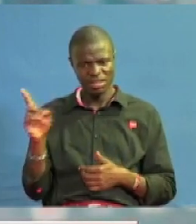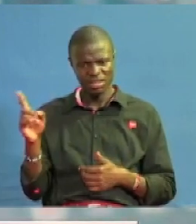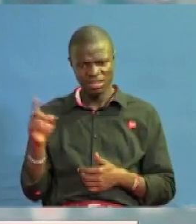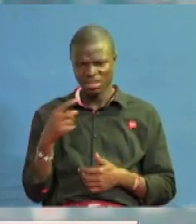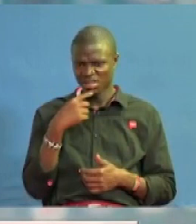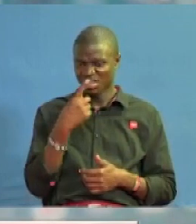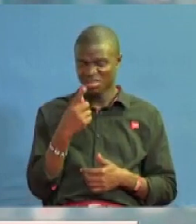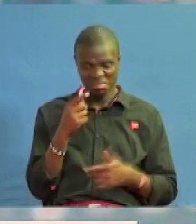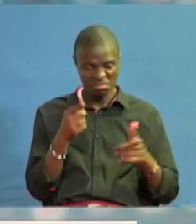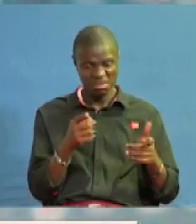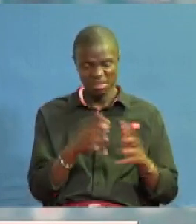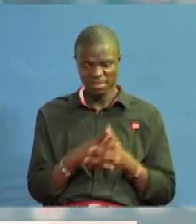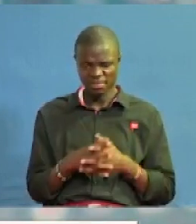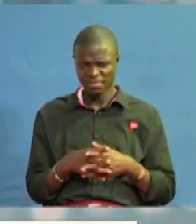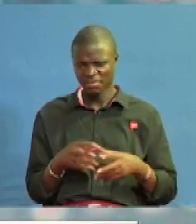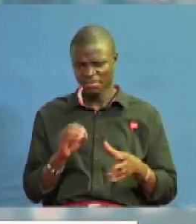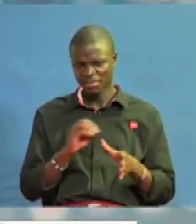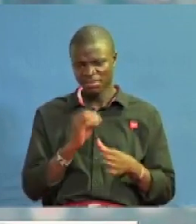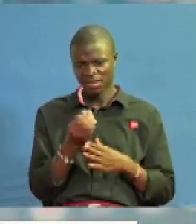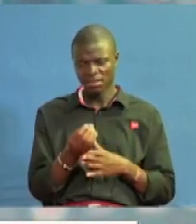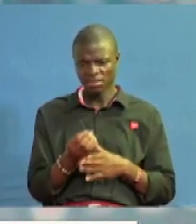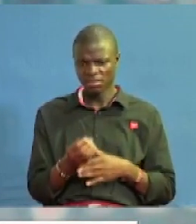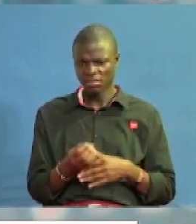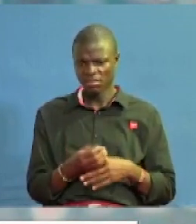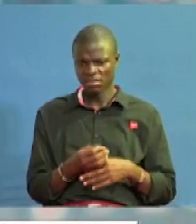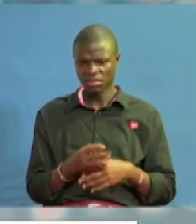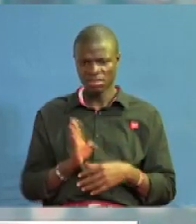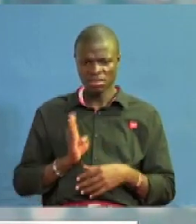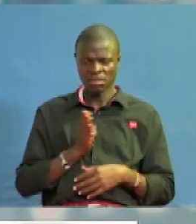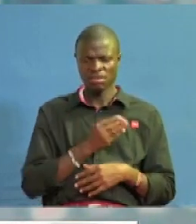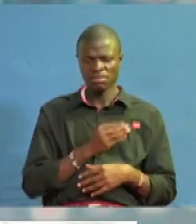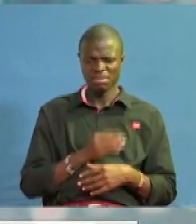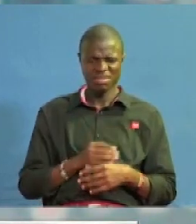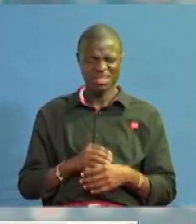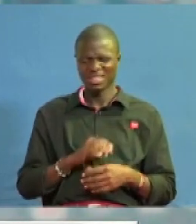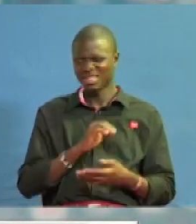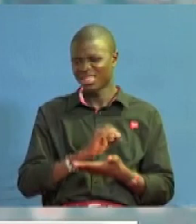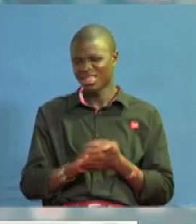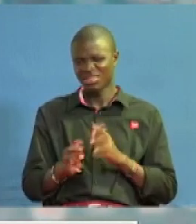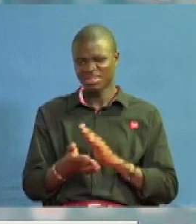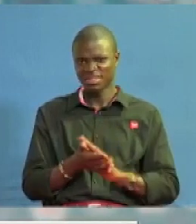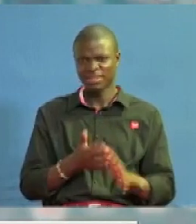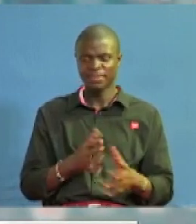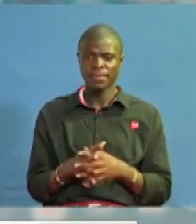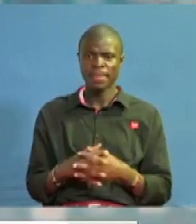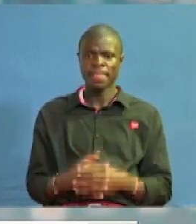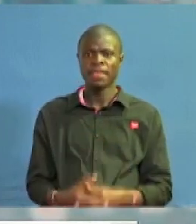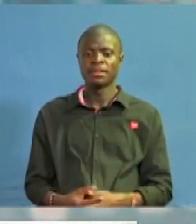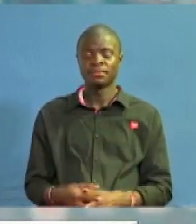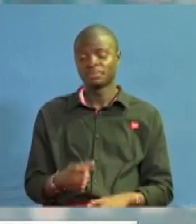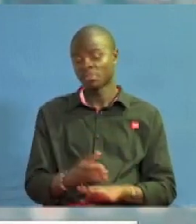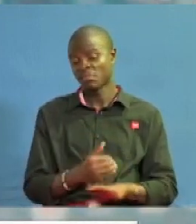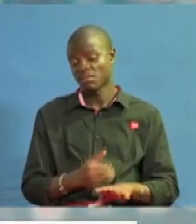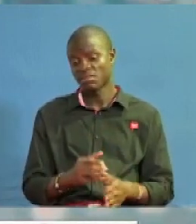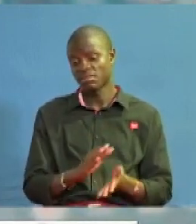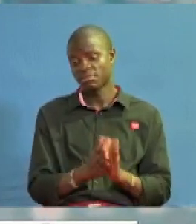has announced this, or you might even hear controversial things. Oh, the board is in rambles. Right. Okay? So, and then also from